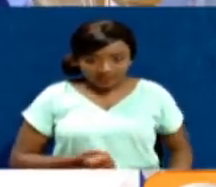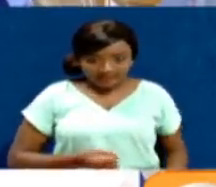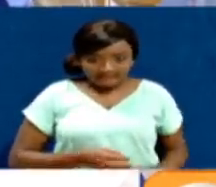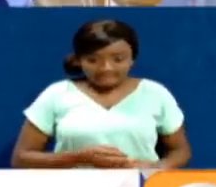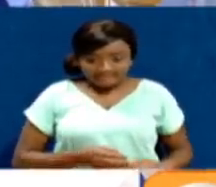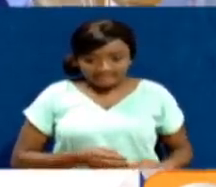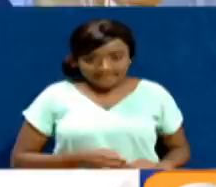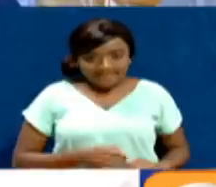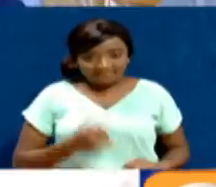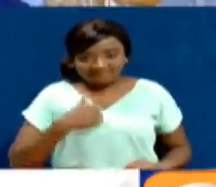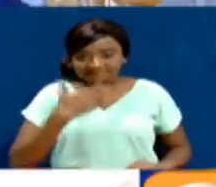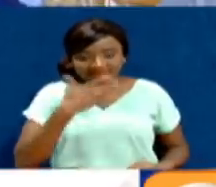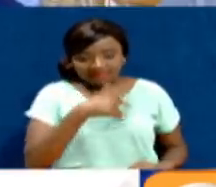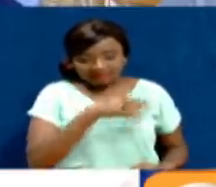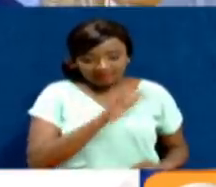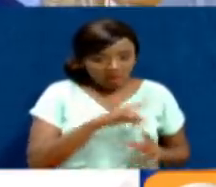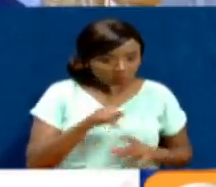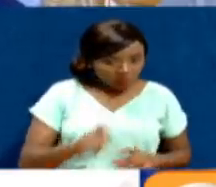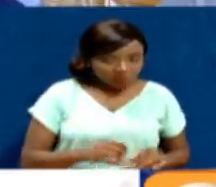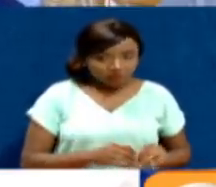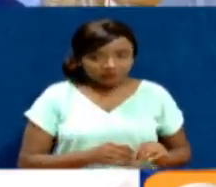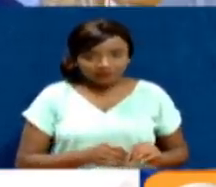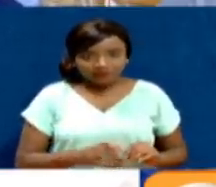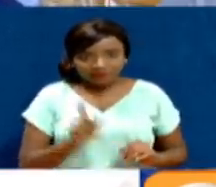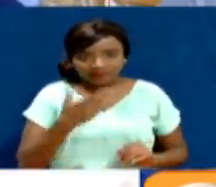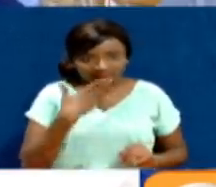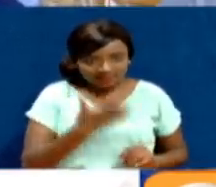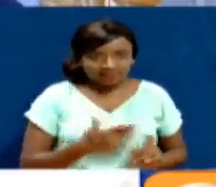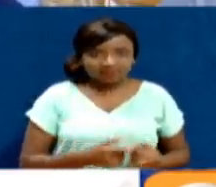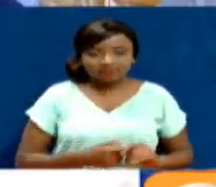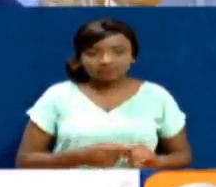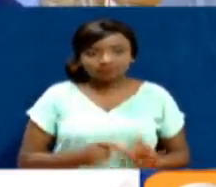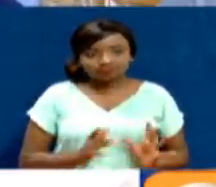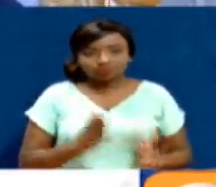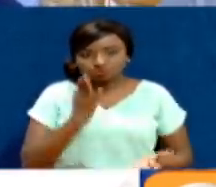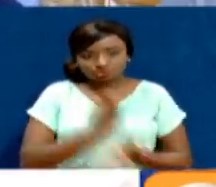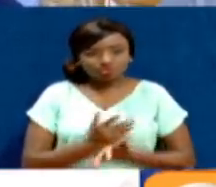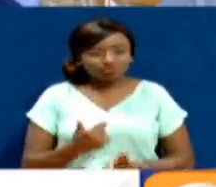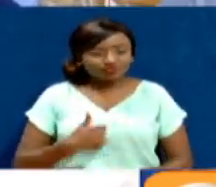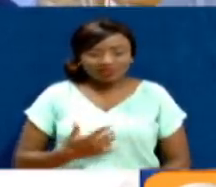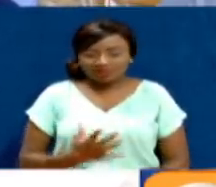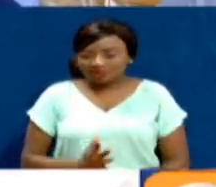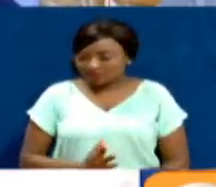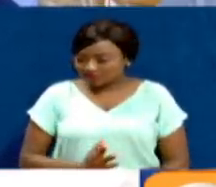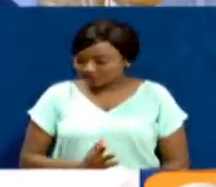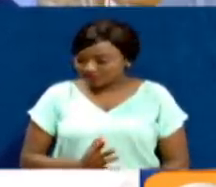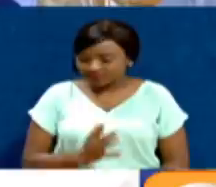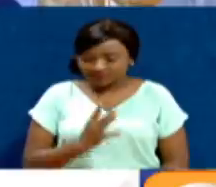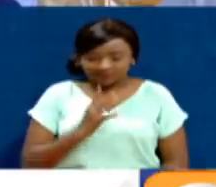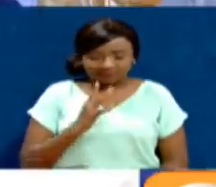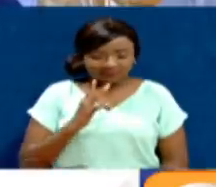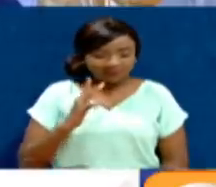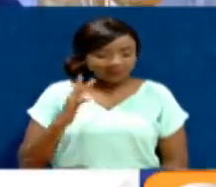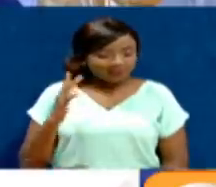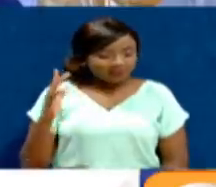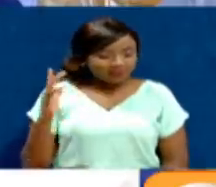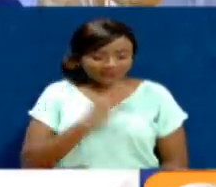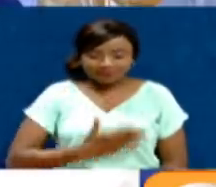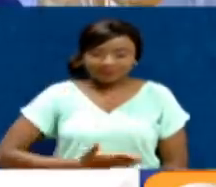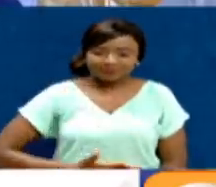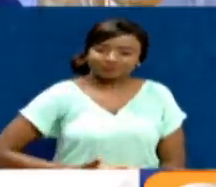you've asked. I have to respond to that question. I was very bitter during that day when I was answering to